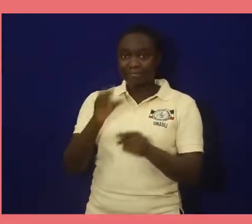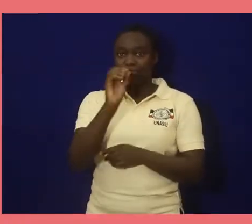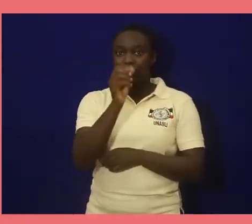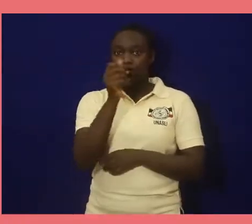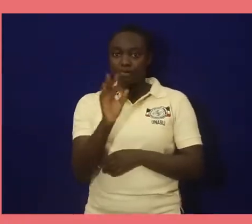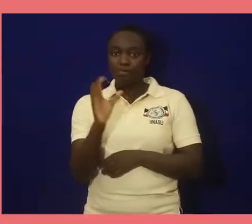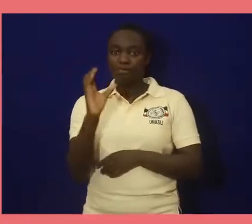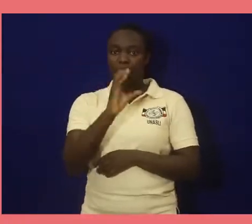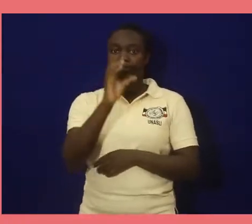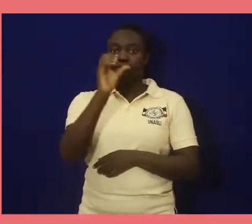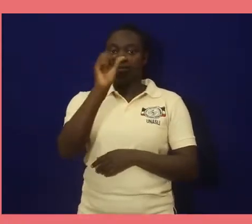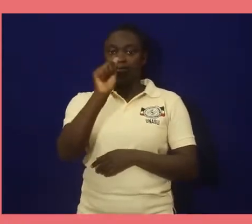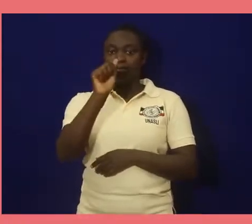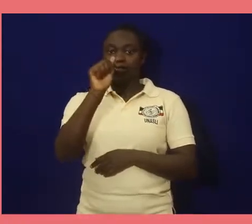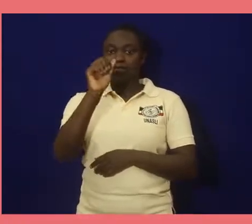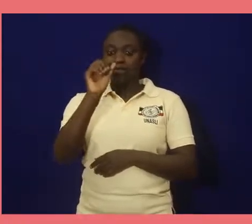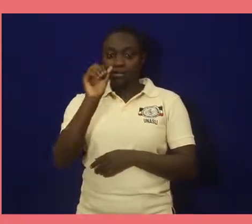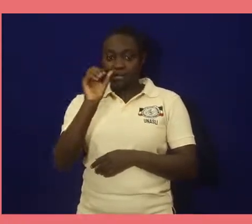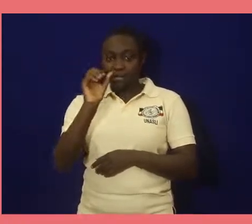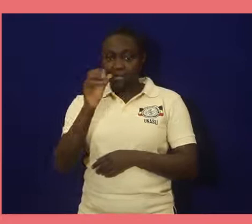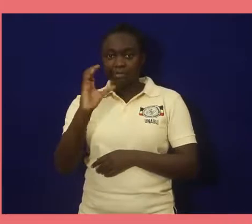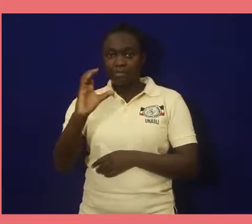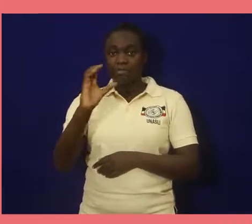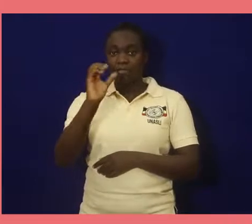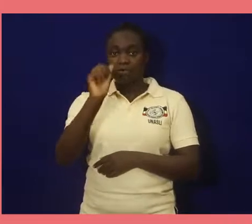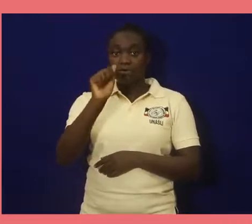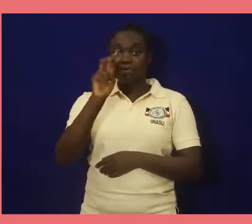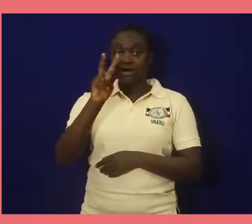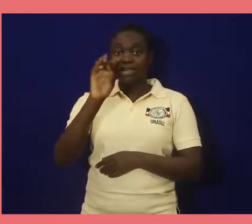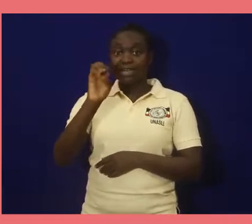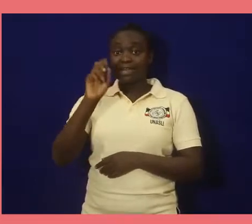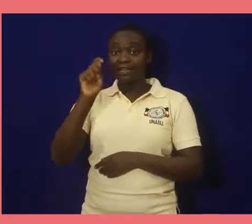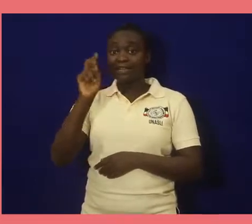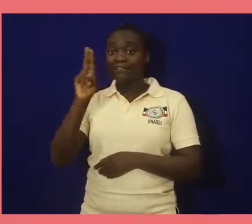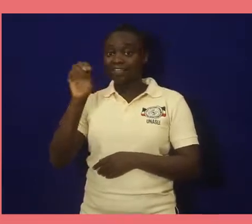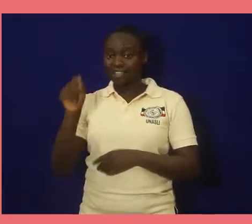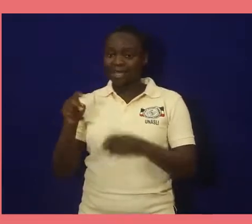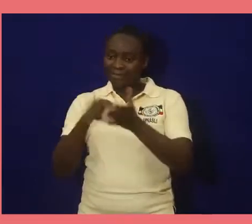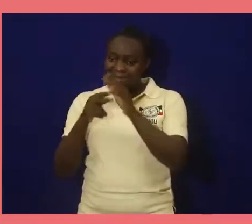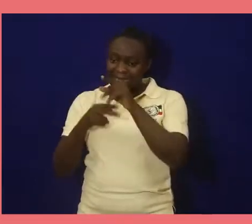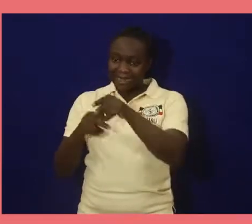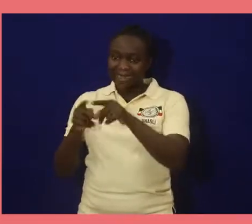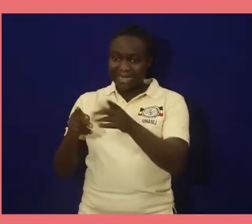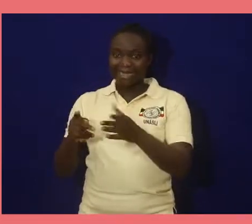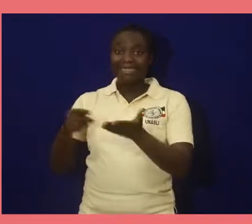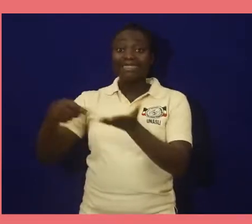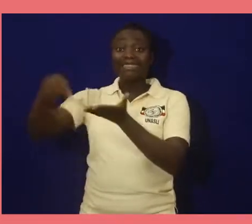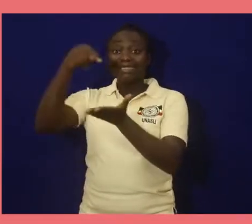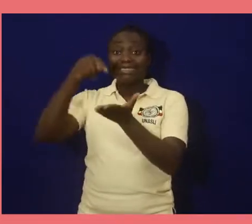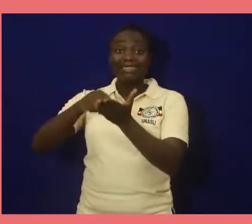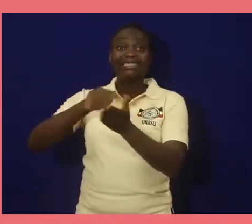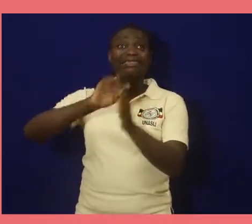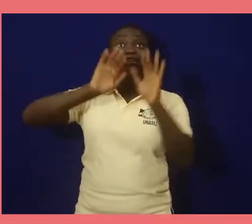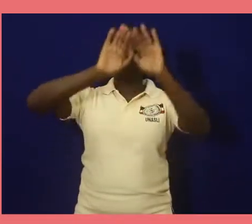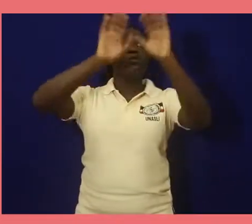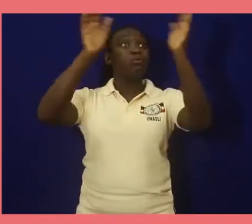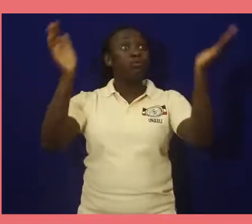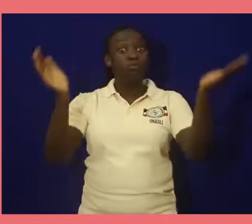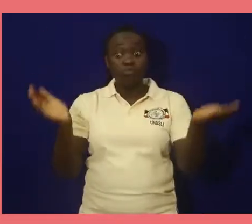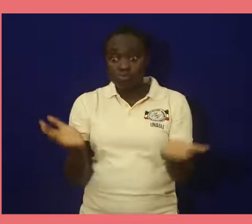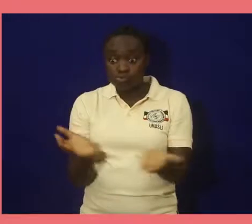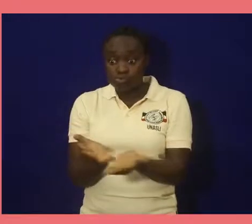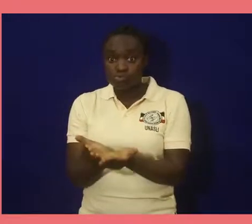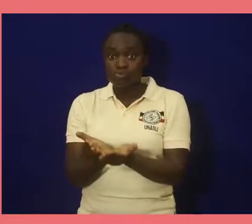C, center of curvature, is the center of the sphere. Is the center of the sphere, the whole thing,